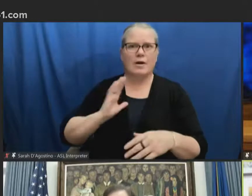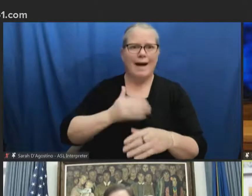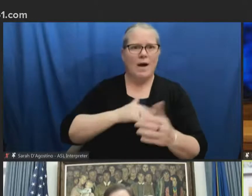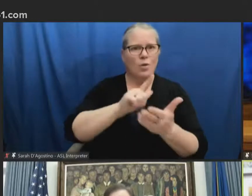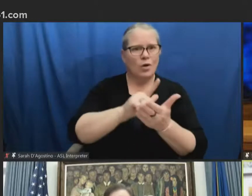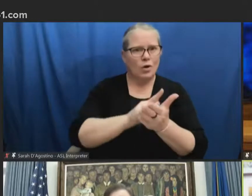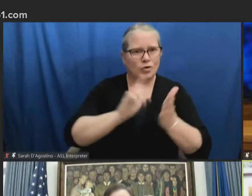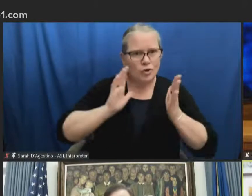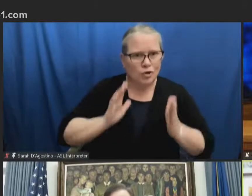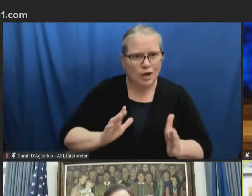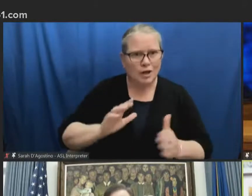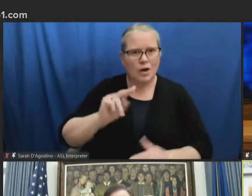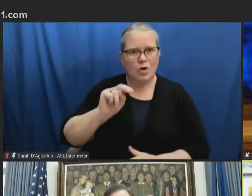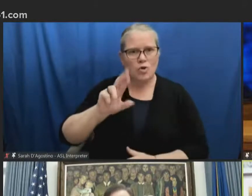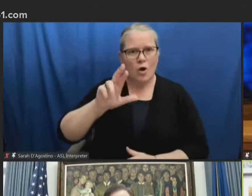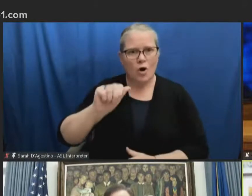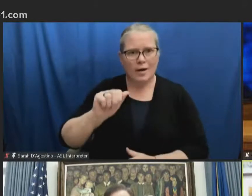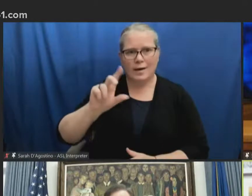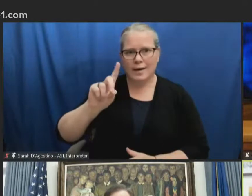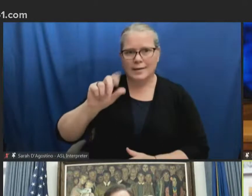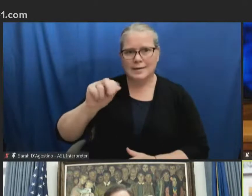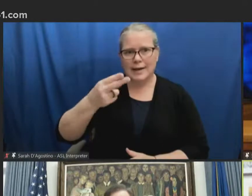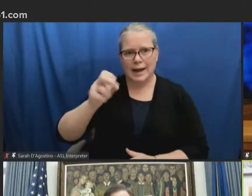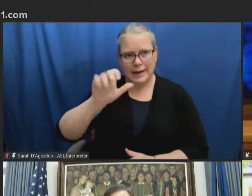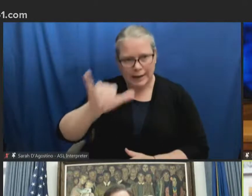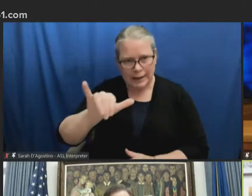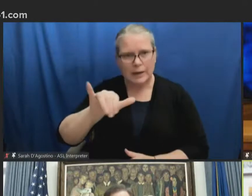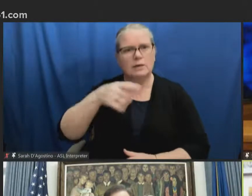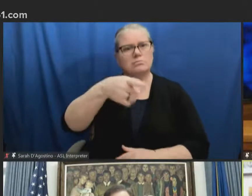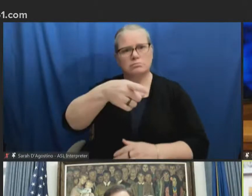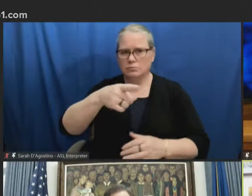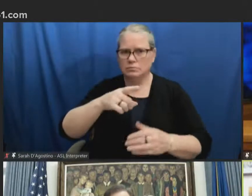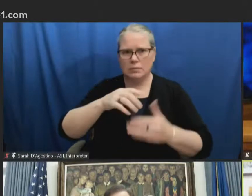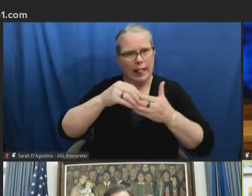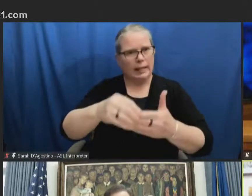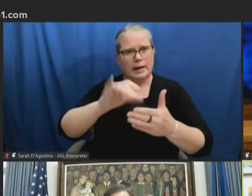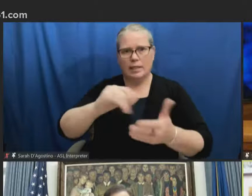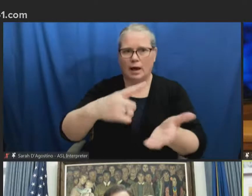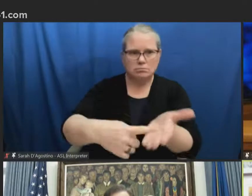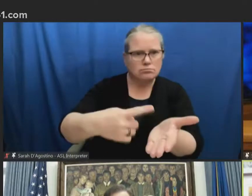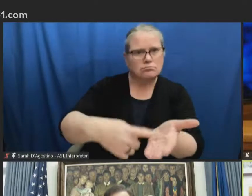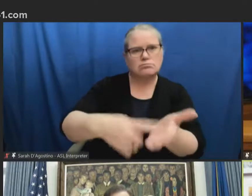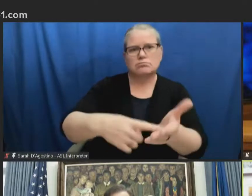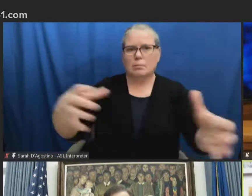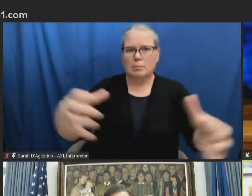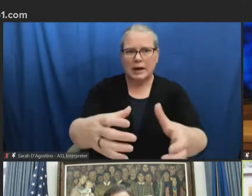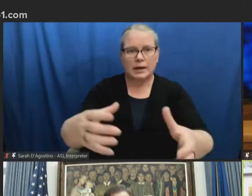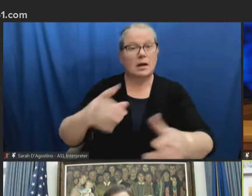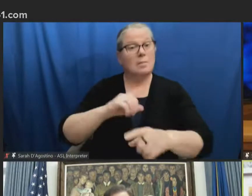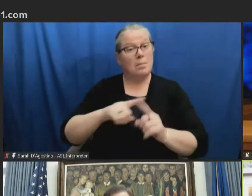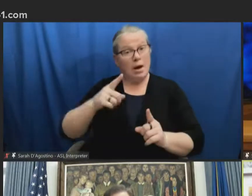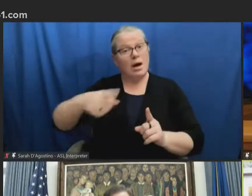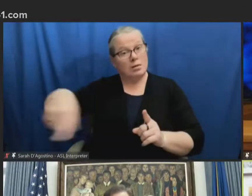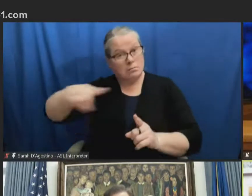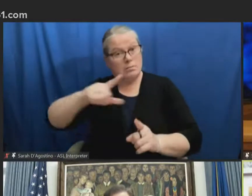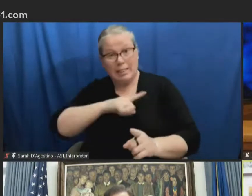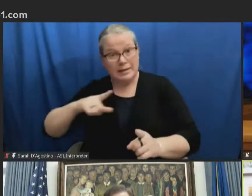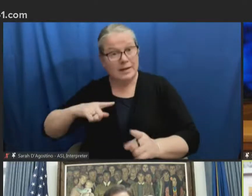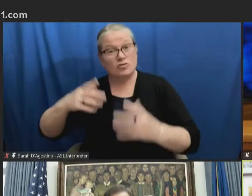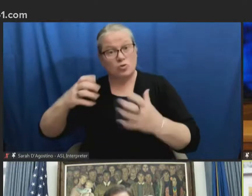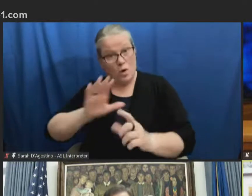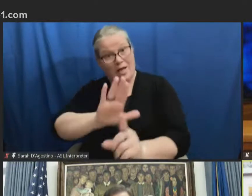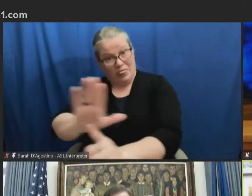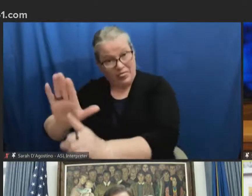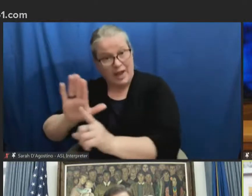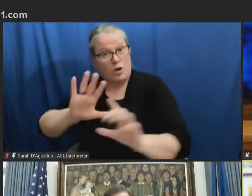has been leading those discussions. But that was the takeaway from that meeting. But they also said they wanted to go back to their various caucuses. So